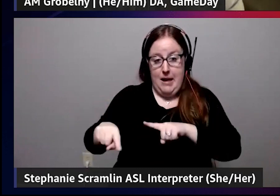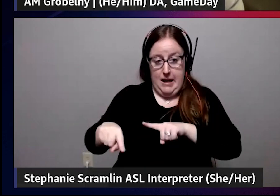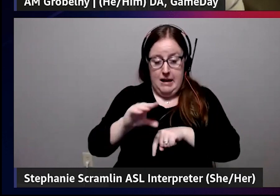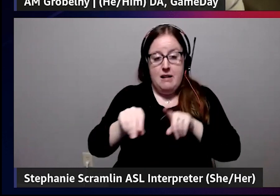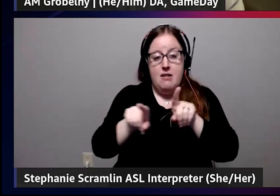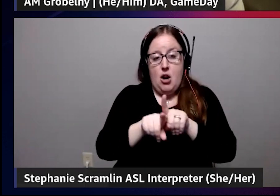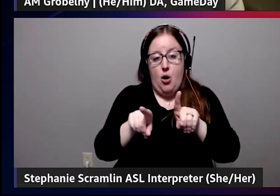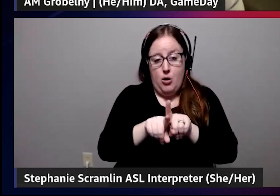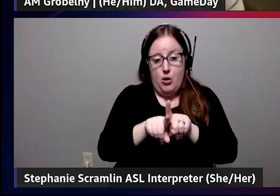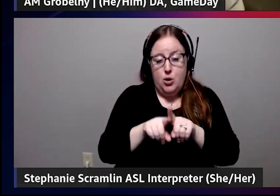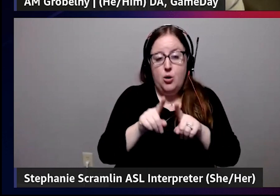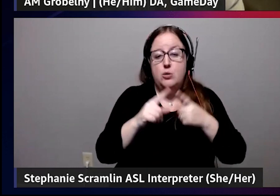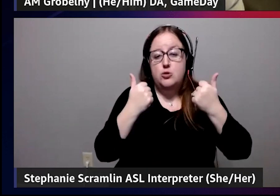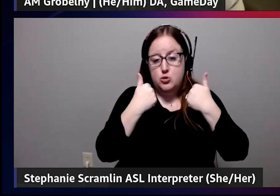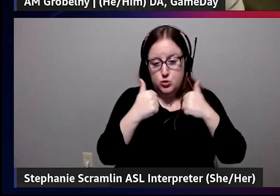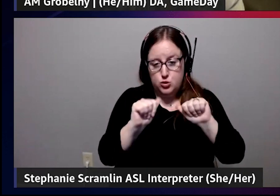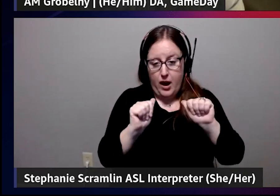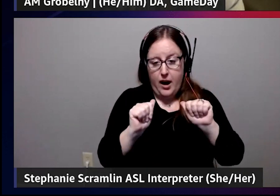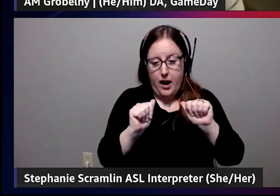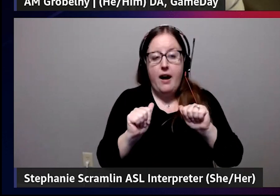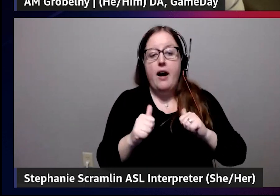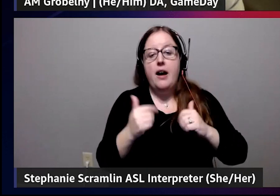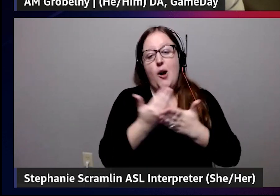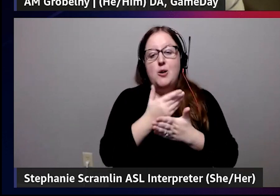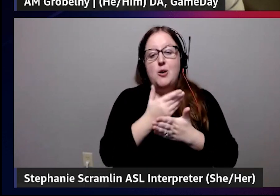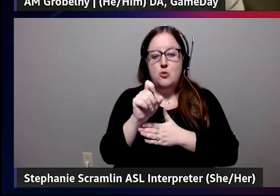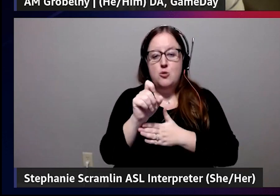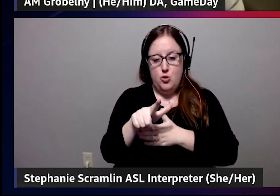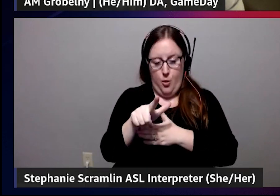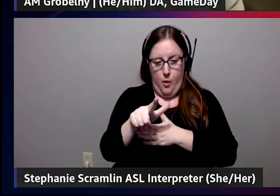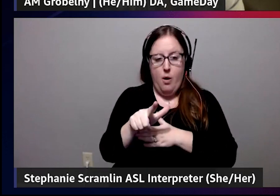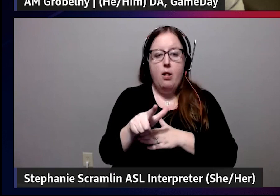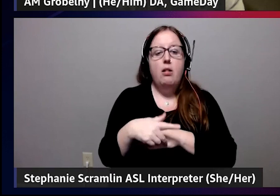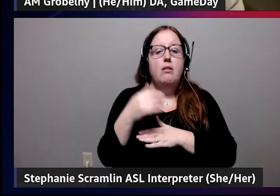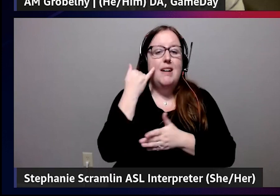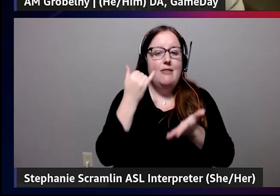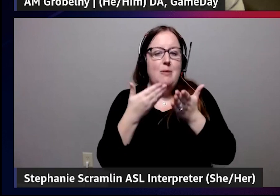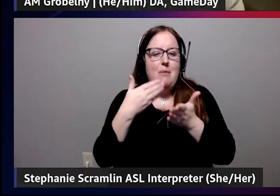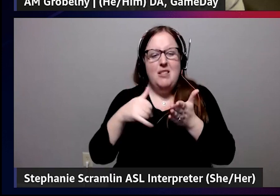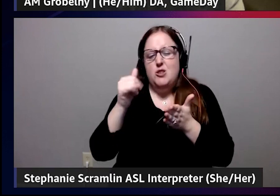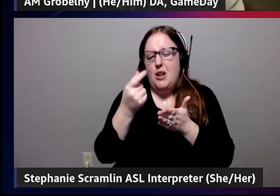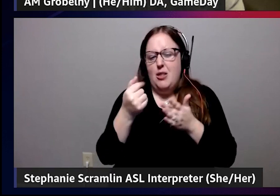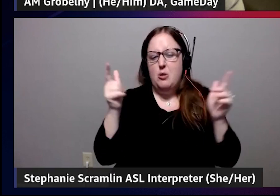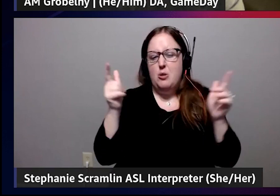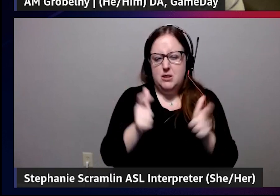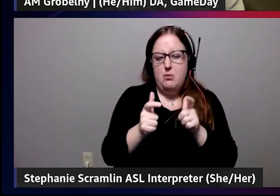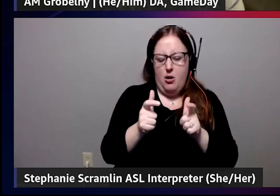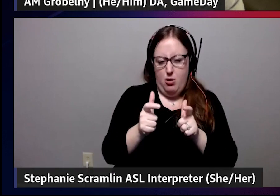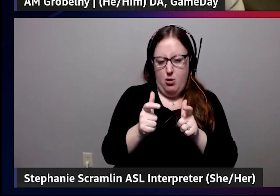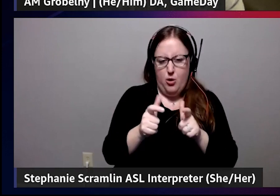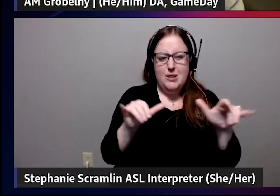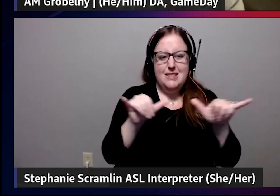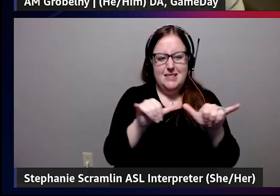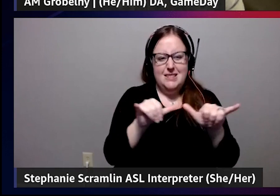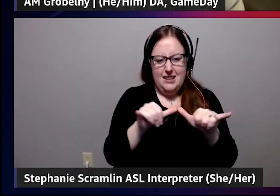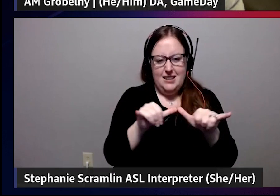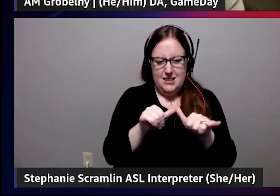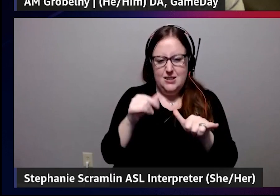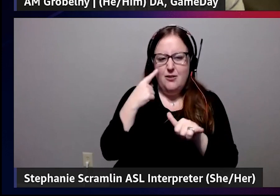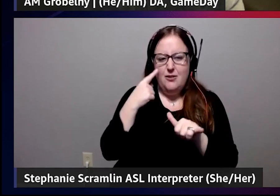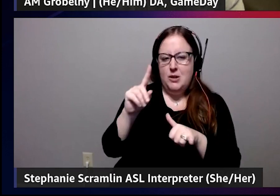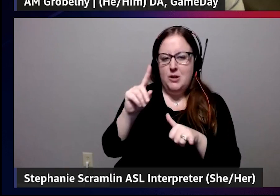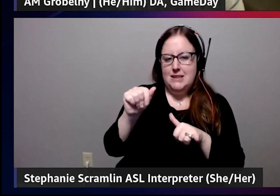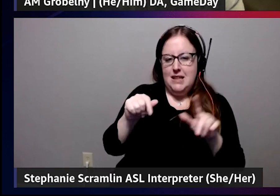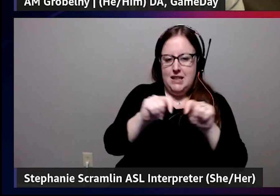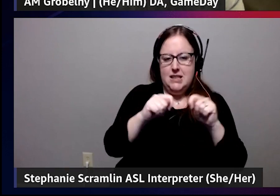for them to try out a new tool even when they are a little bit smaller, between the sizes, like data team sizes